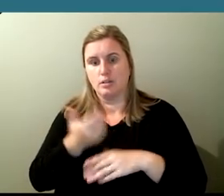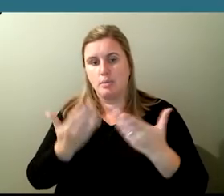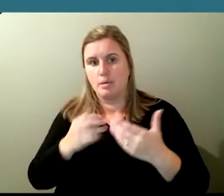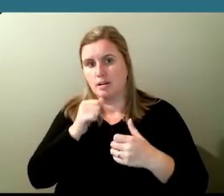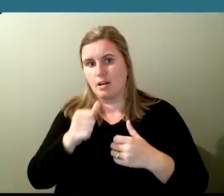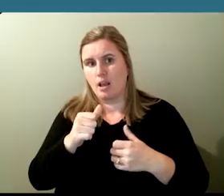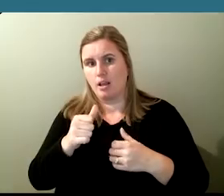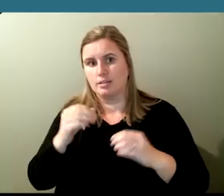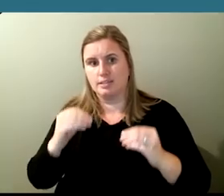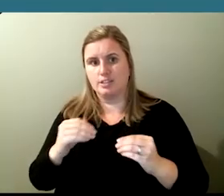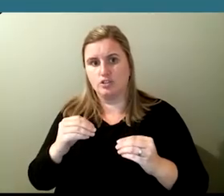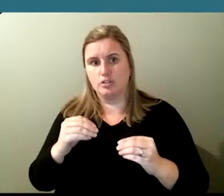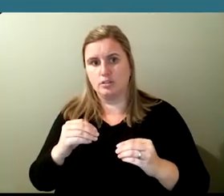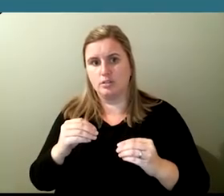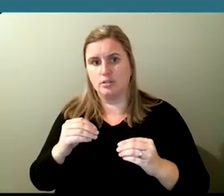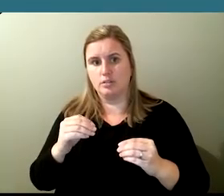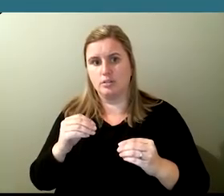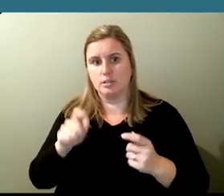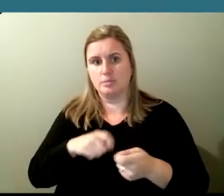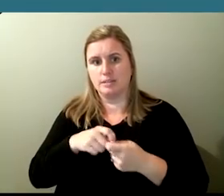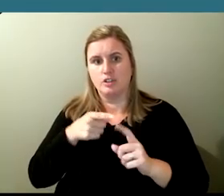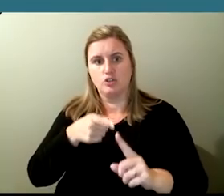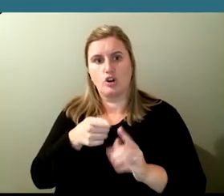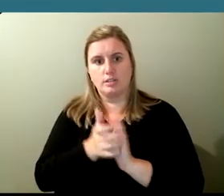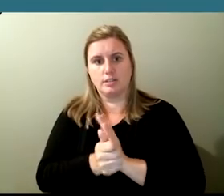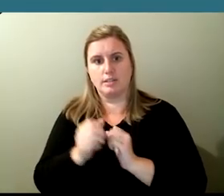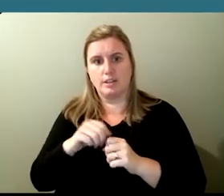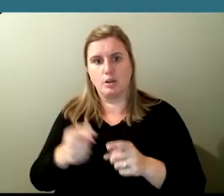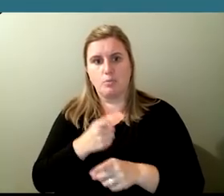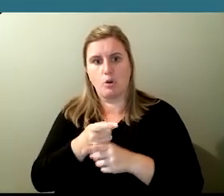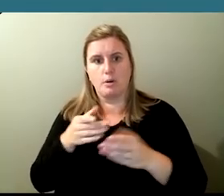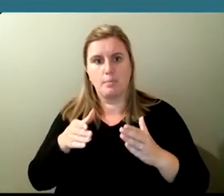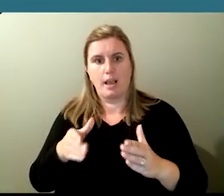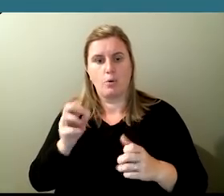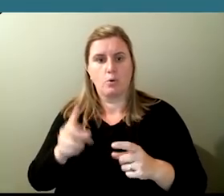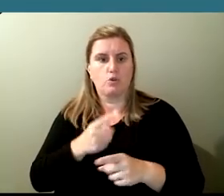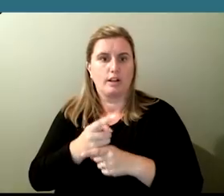teaching a specific target skill in the appropriate manner or correctly.